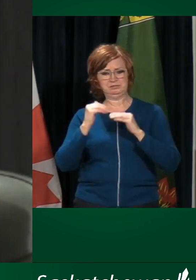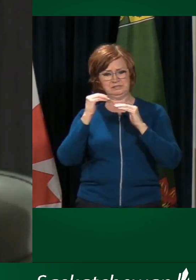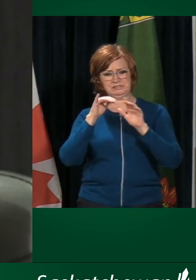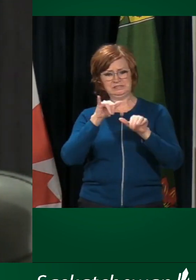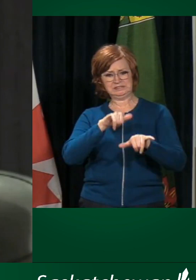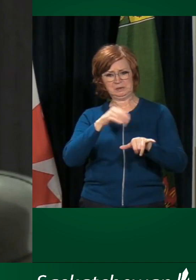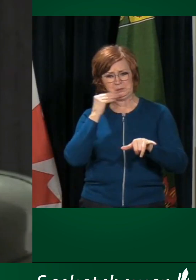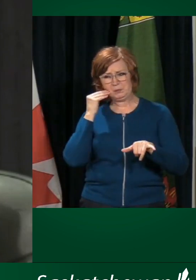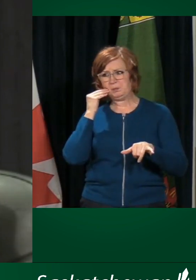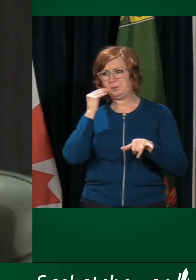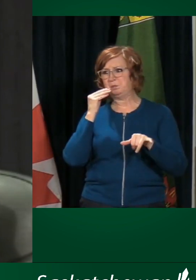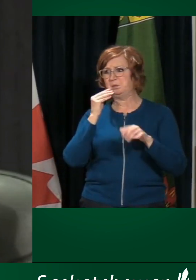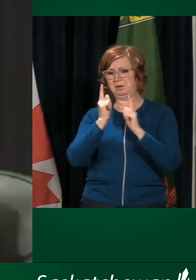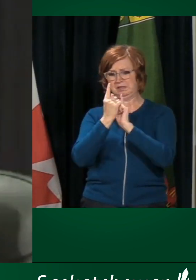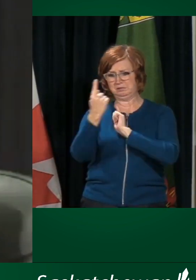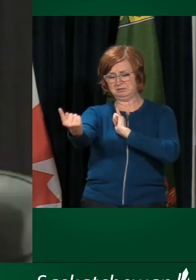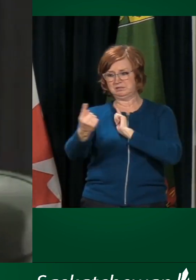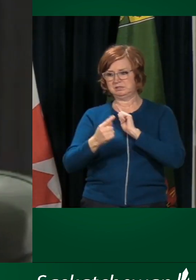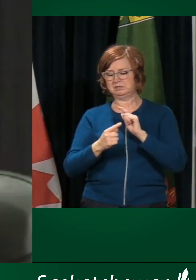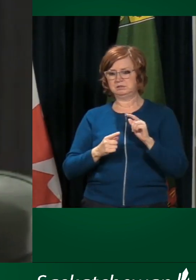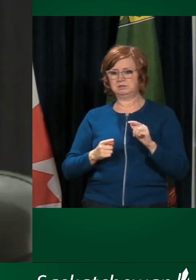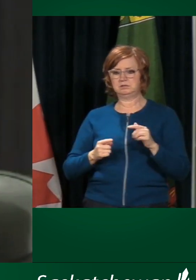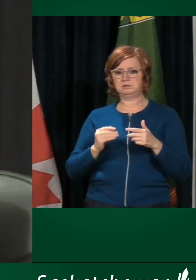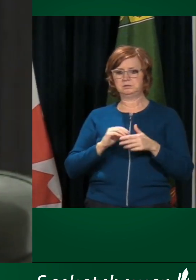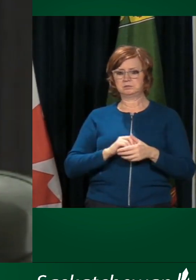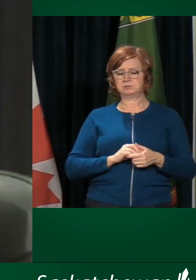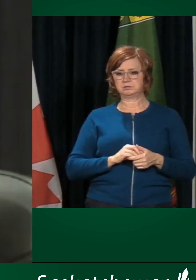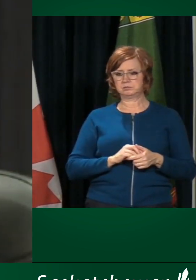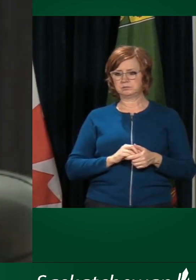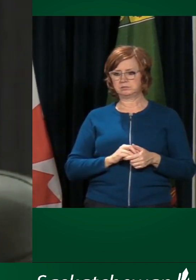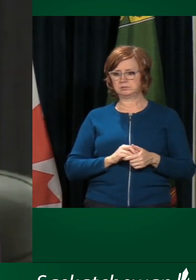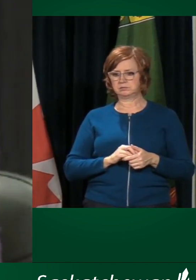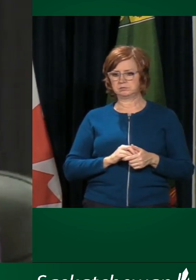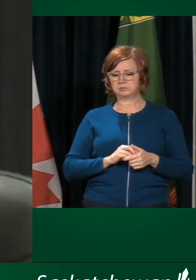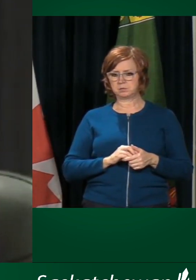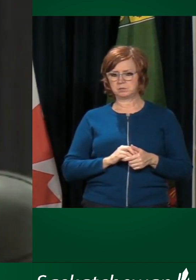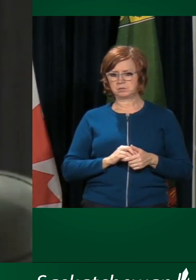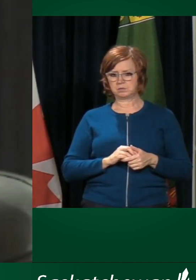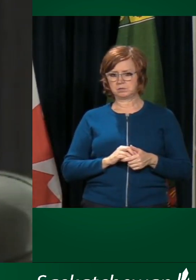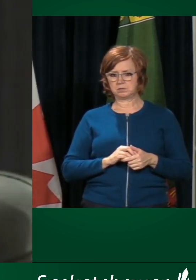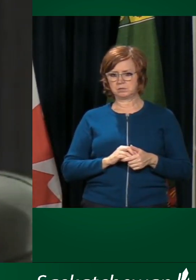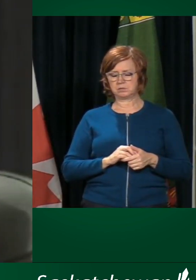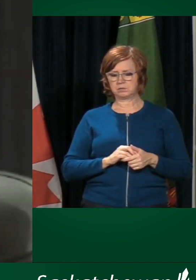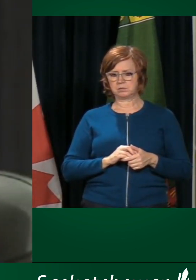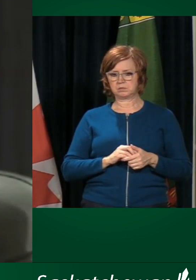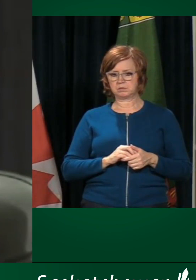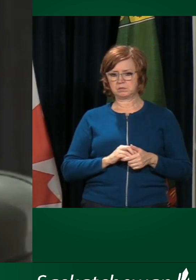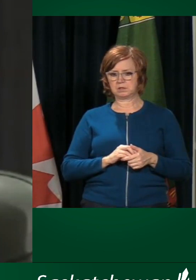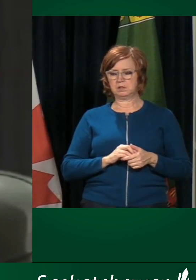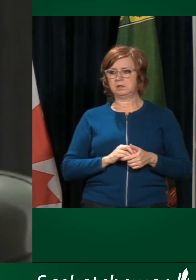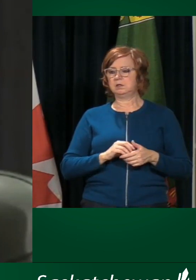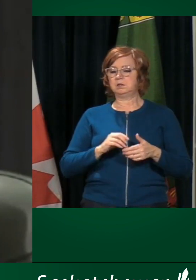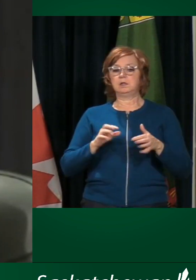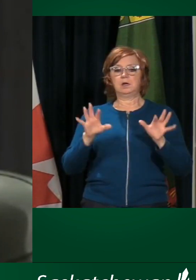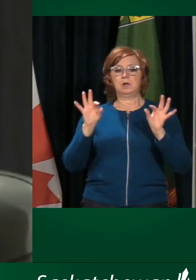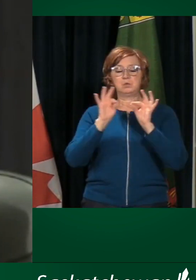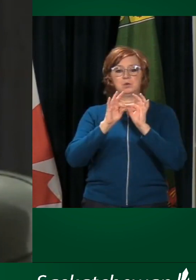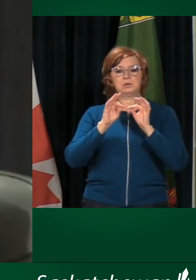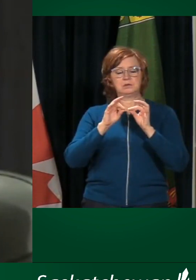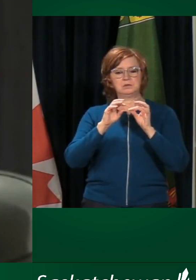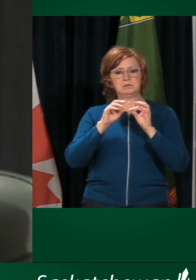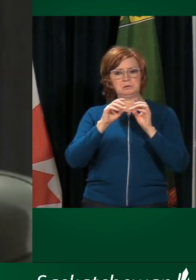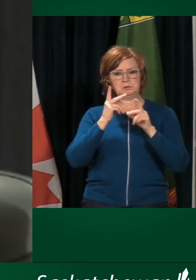that the next steps of the what if are going to be determined around how flat that curve stays. And what the model will help us